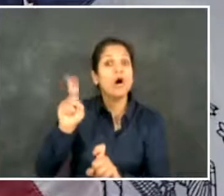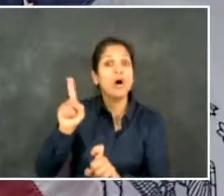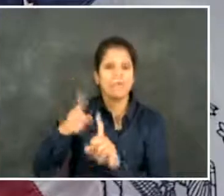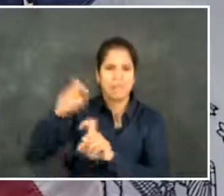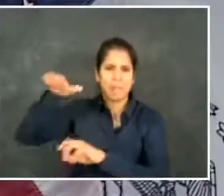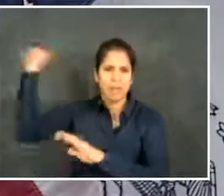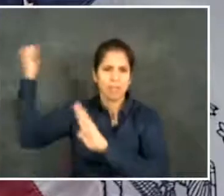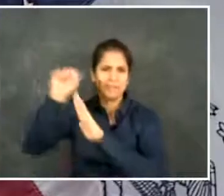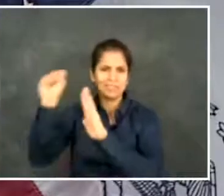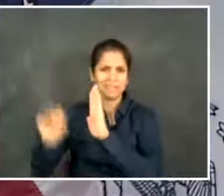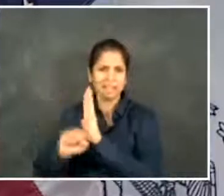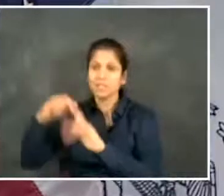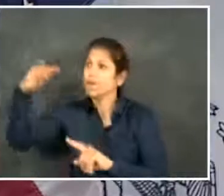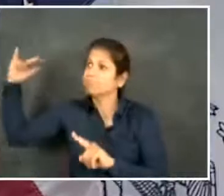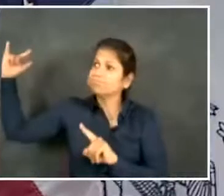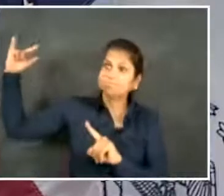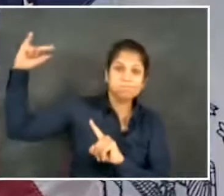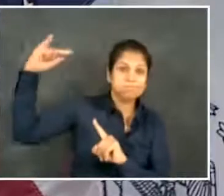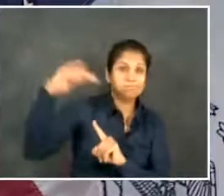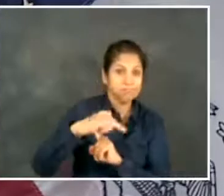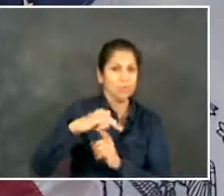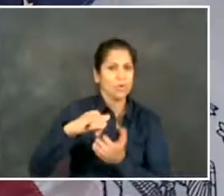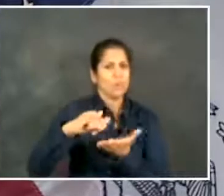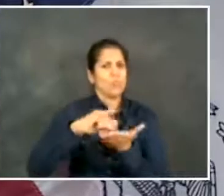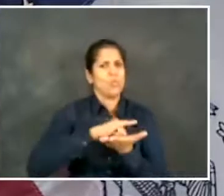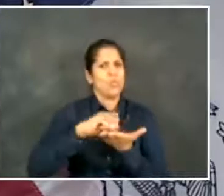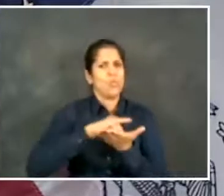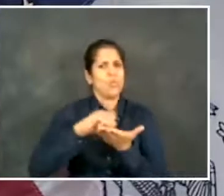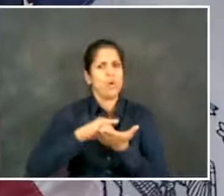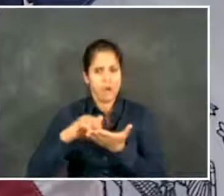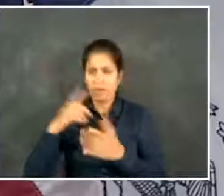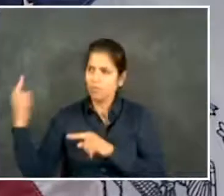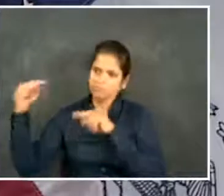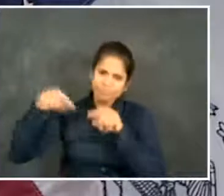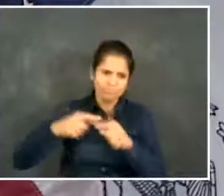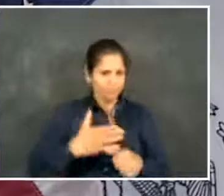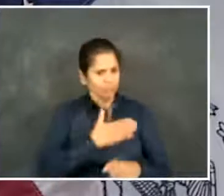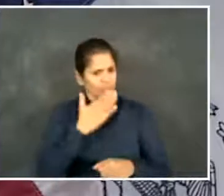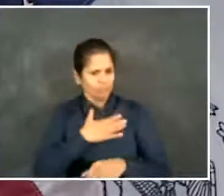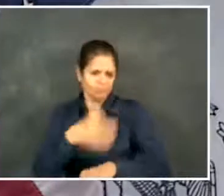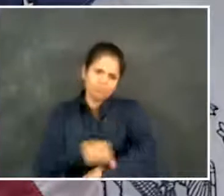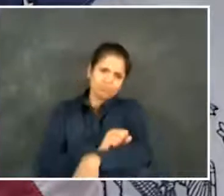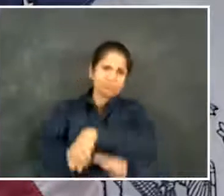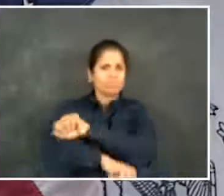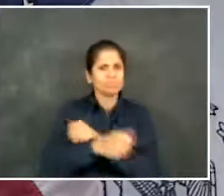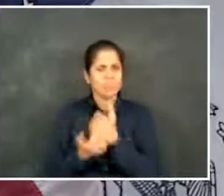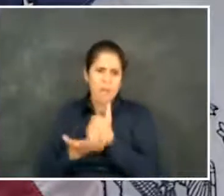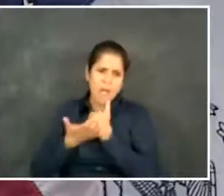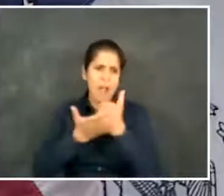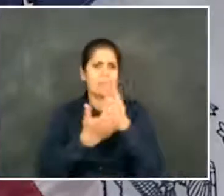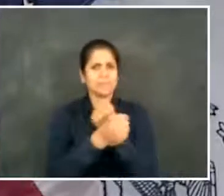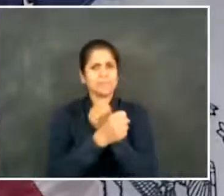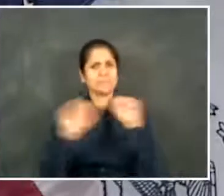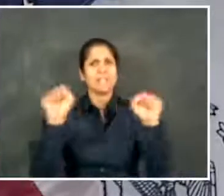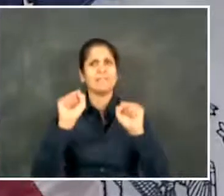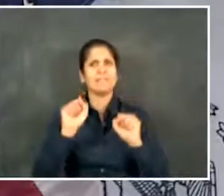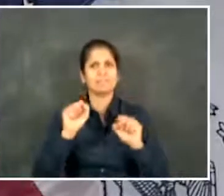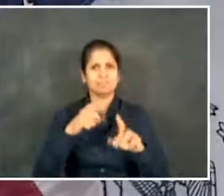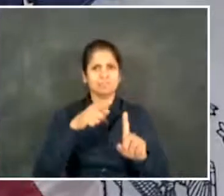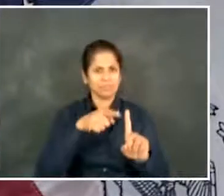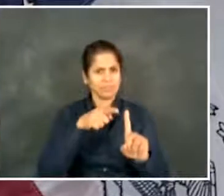It's heroic. It's something we honor, but it's very, very painful that we've lost this good